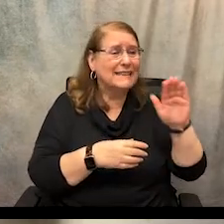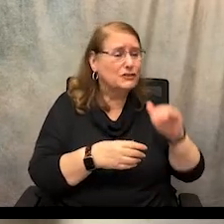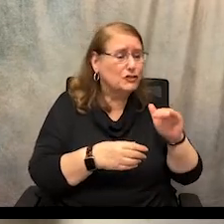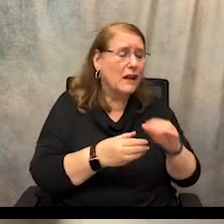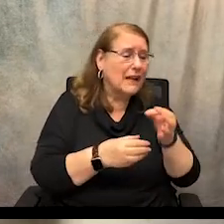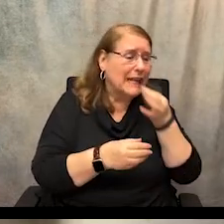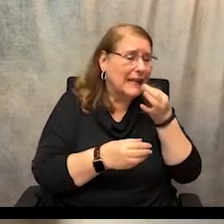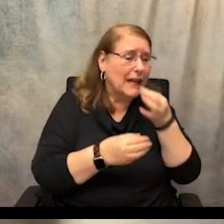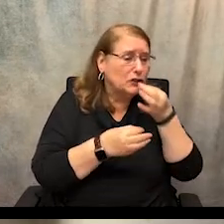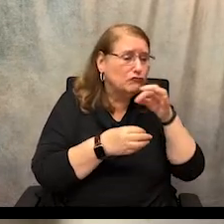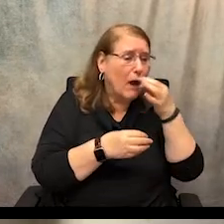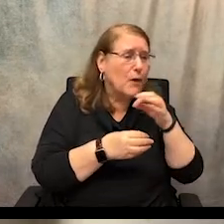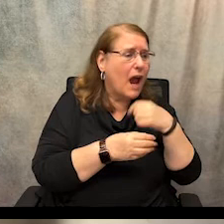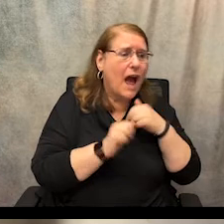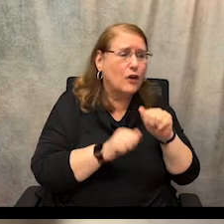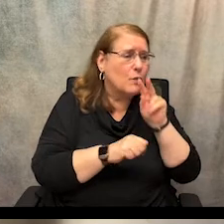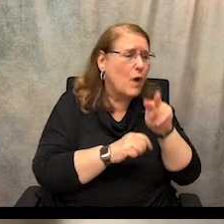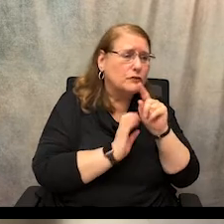strawberry for like hours.